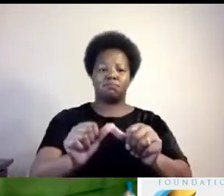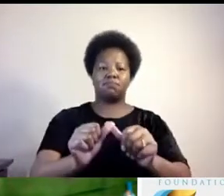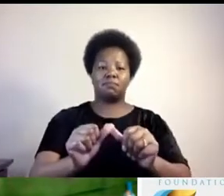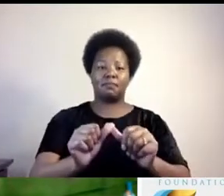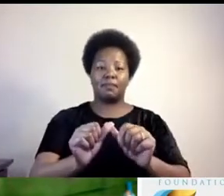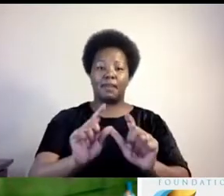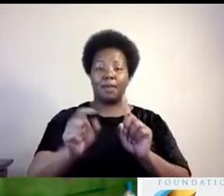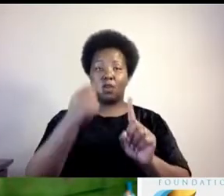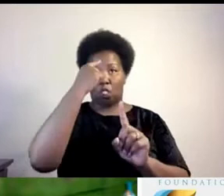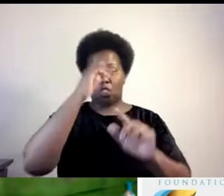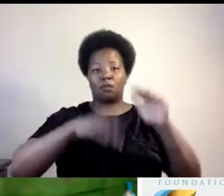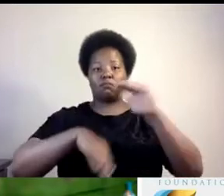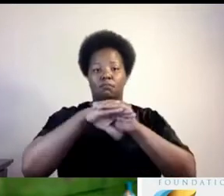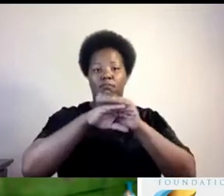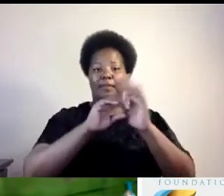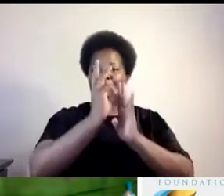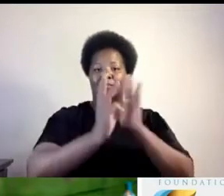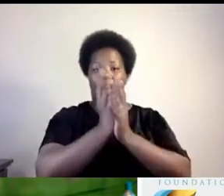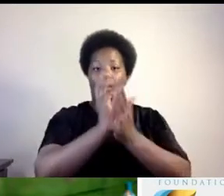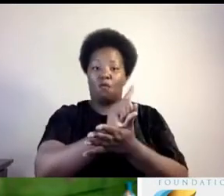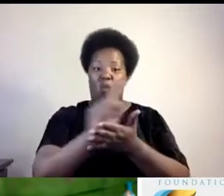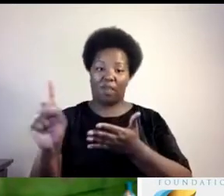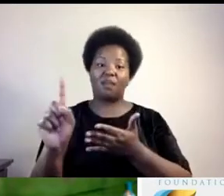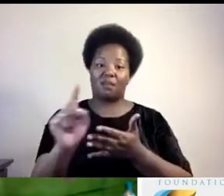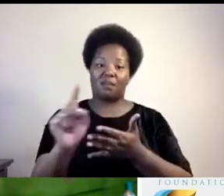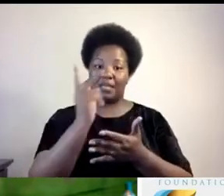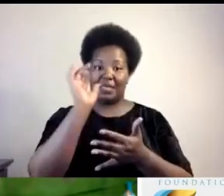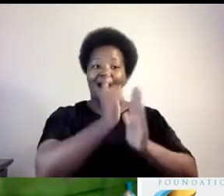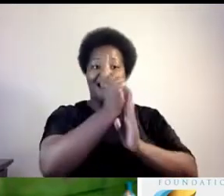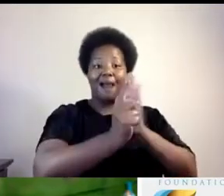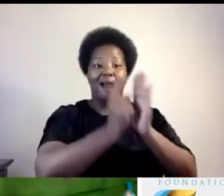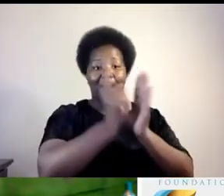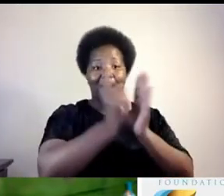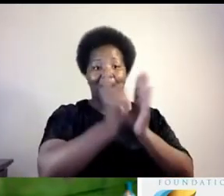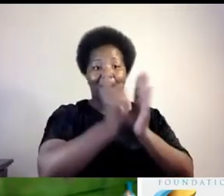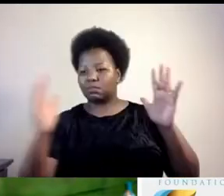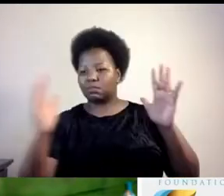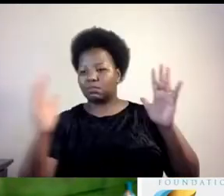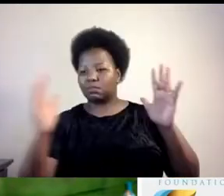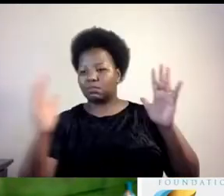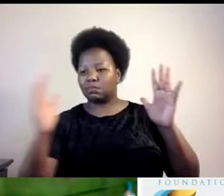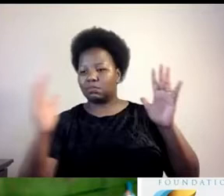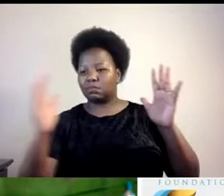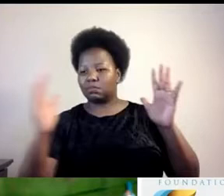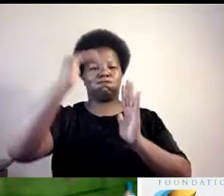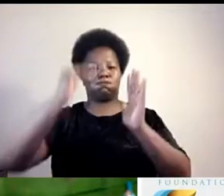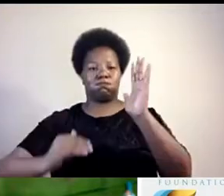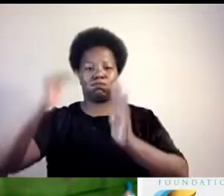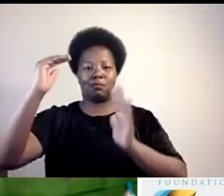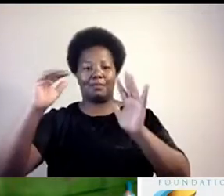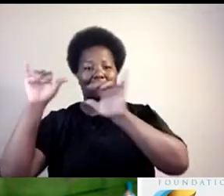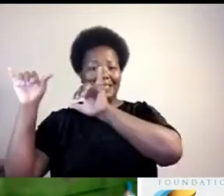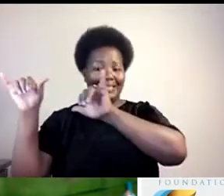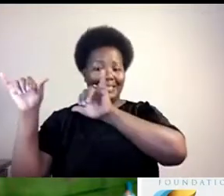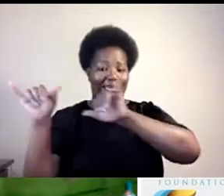than 6 hours a week. So you can see that model there on the screen as well. So we built a model for our Nexus